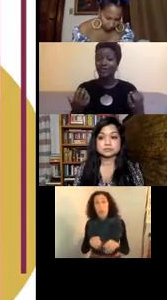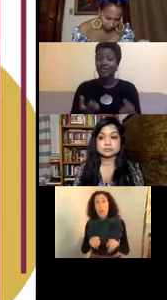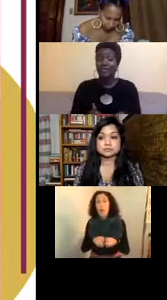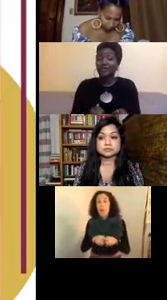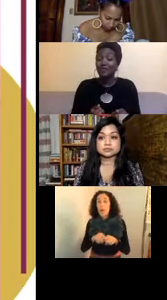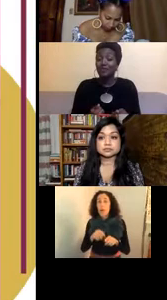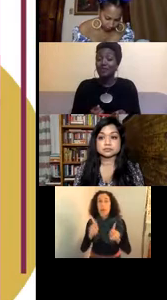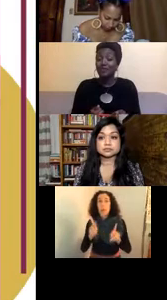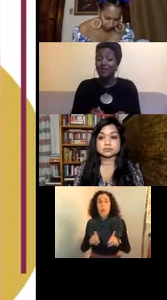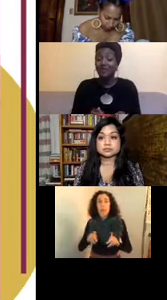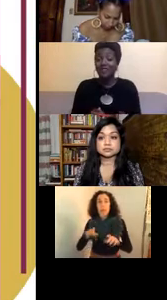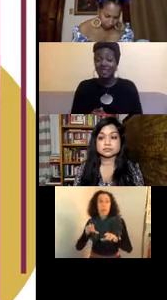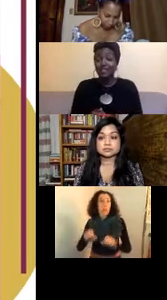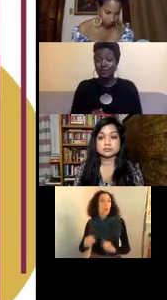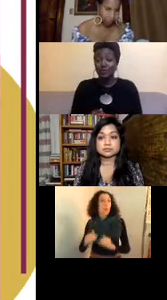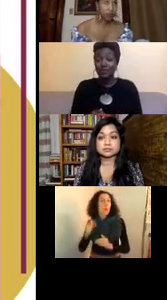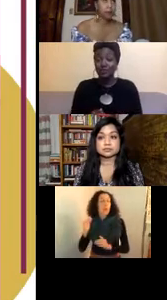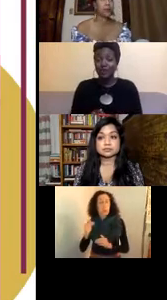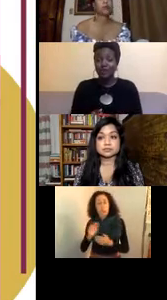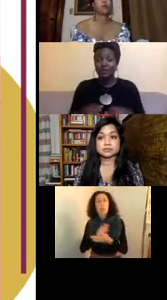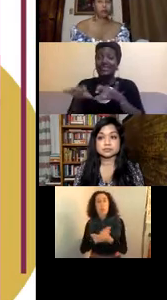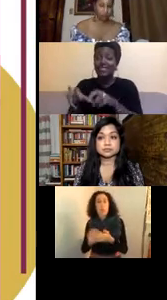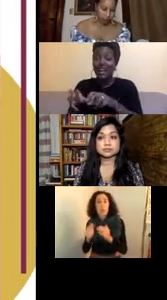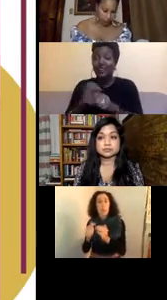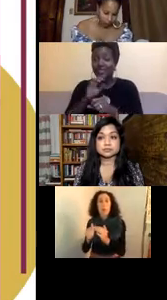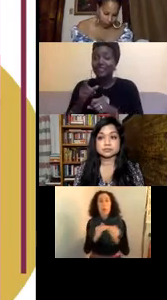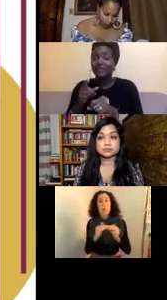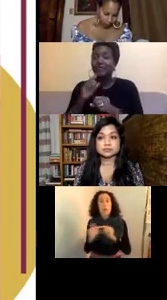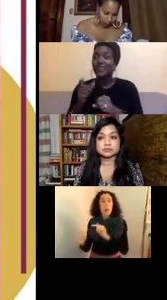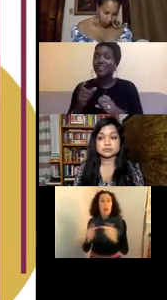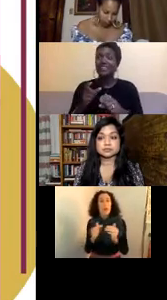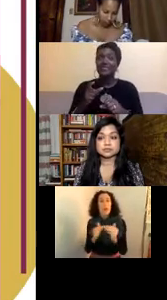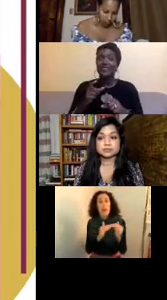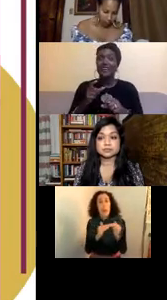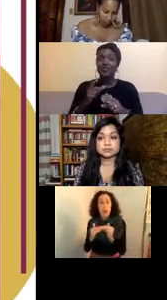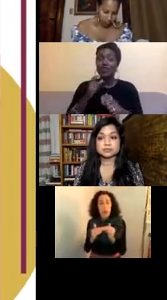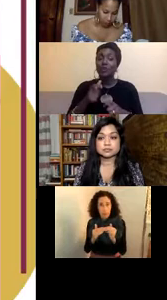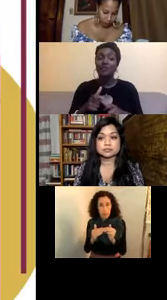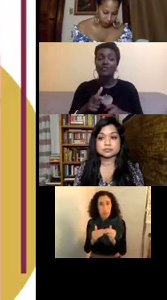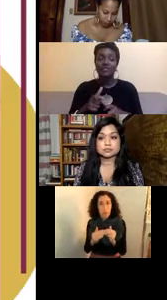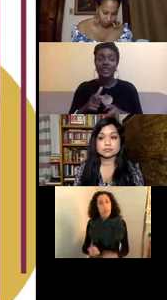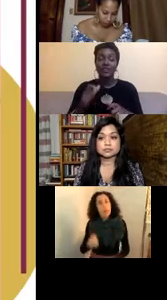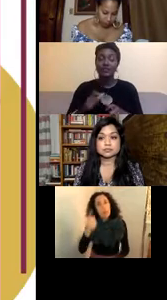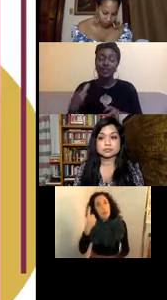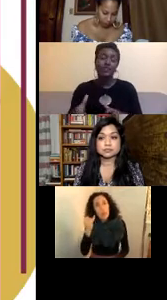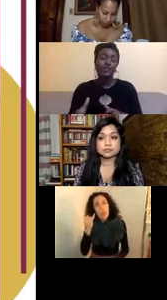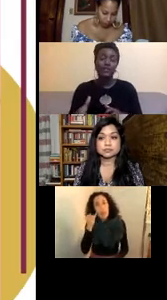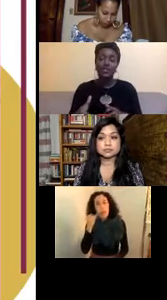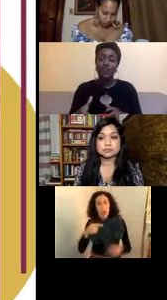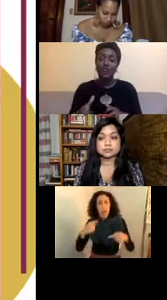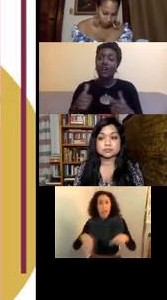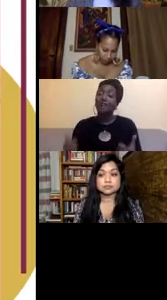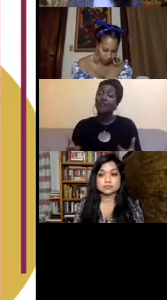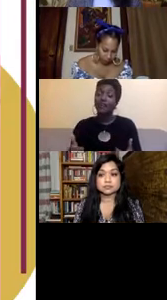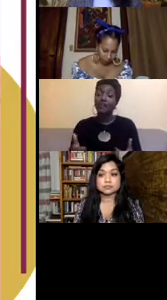someone who it's a struggle for you maybe to get in the chat or to say something, recognizing that what you have to say and what your experiences